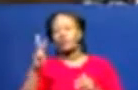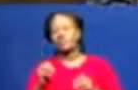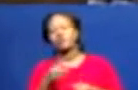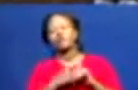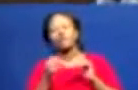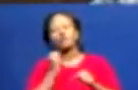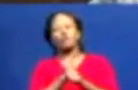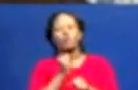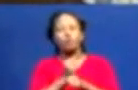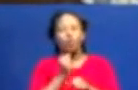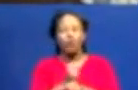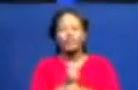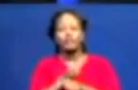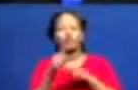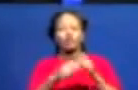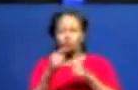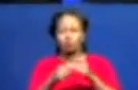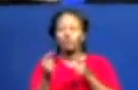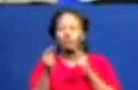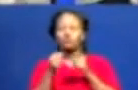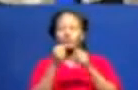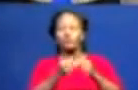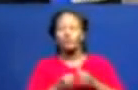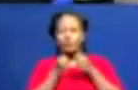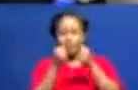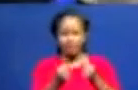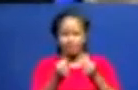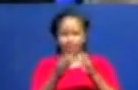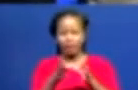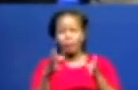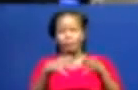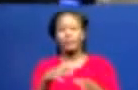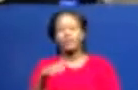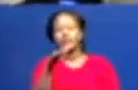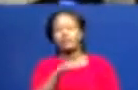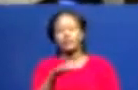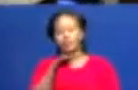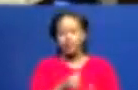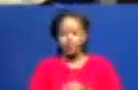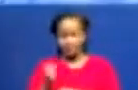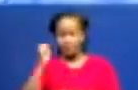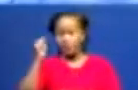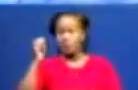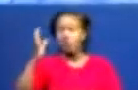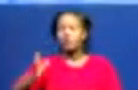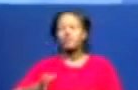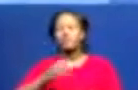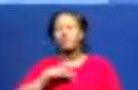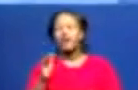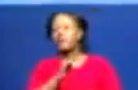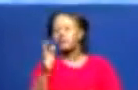their functions to popularize and strengthen the party in the constituency. The politicians have called for